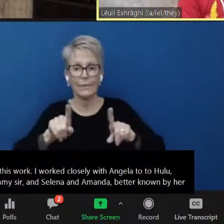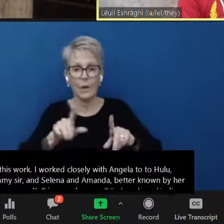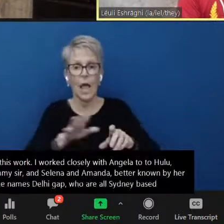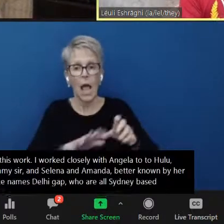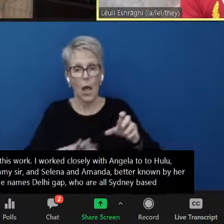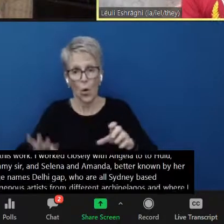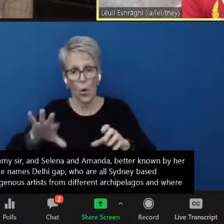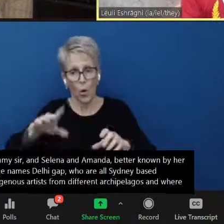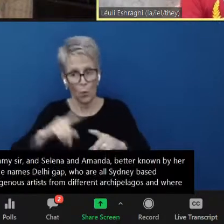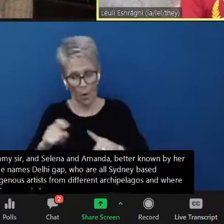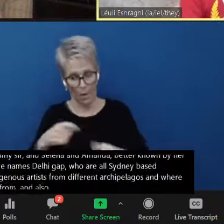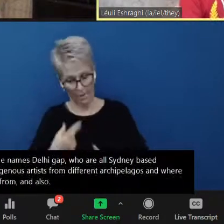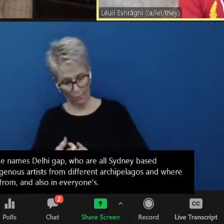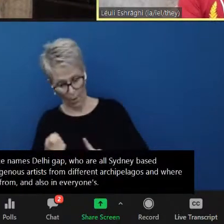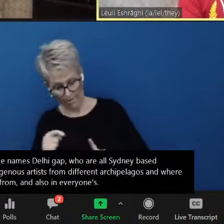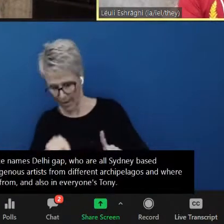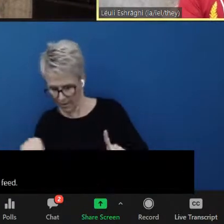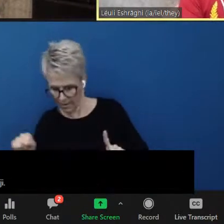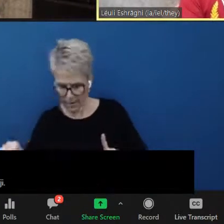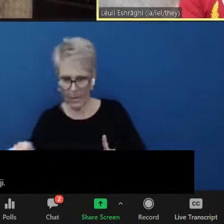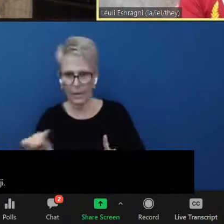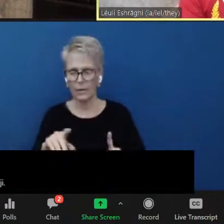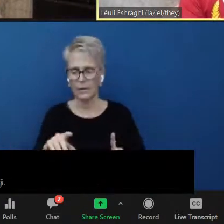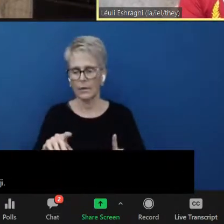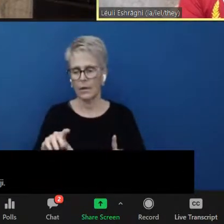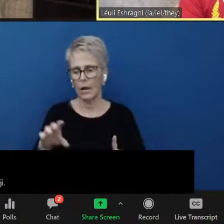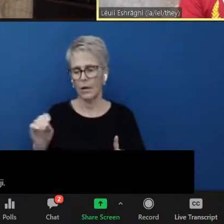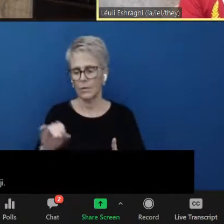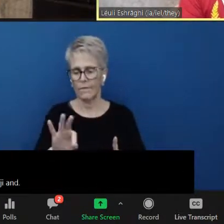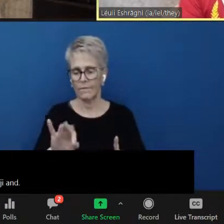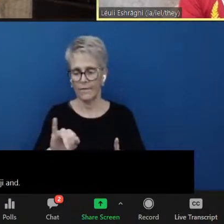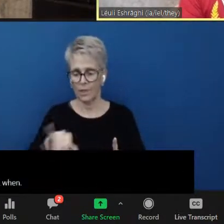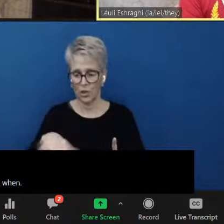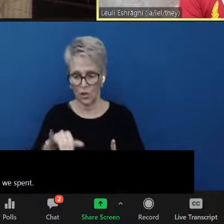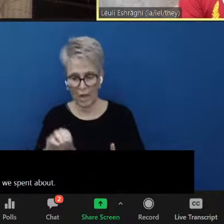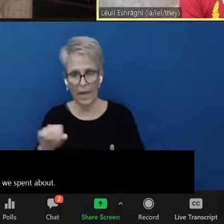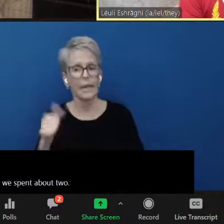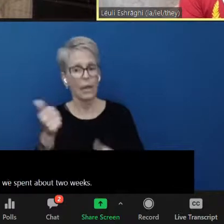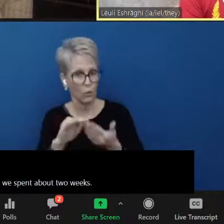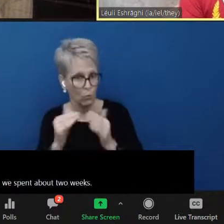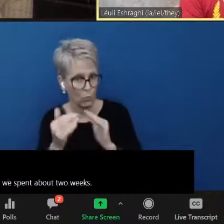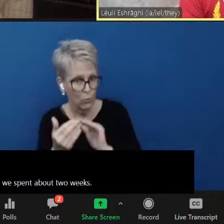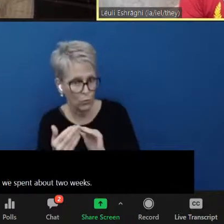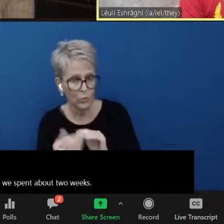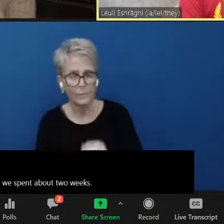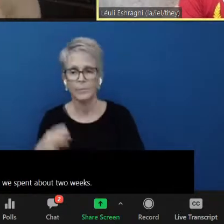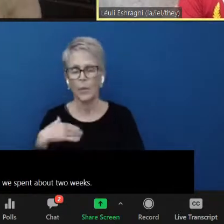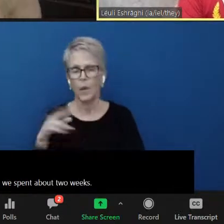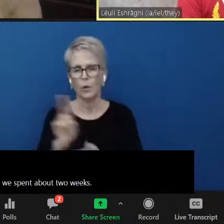I'm from, and also neighboring ones, Tonga and Fiji. And we spent about 2 weeks